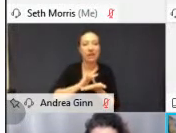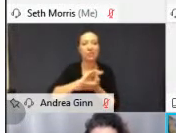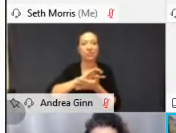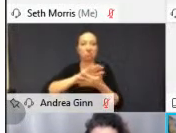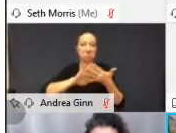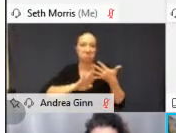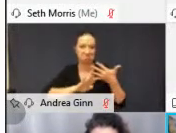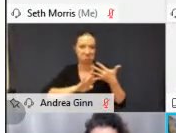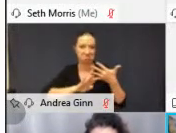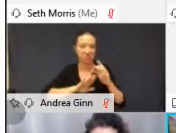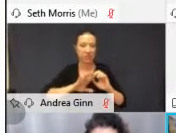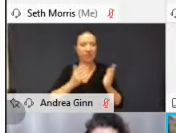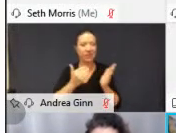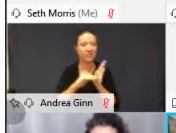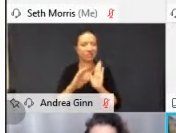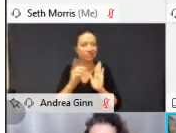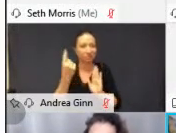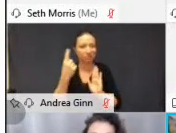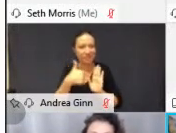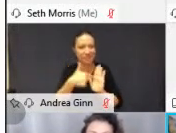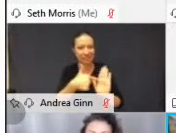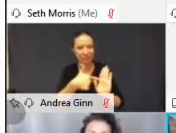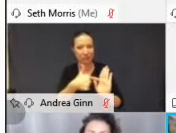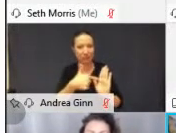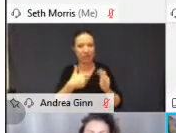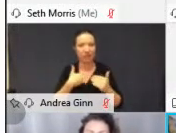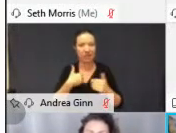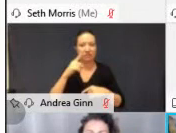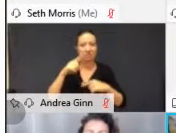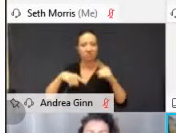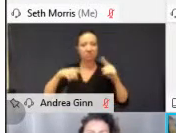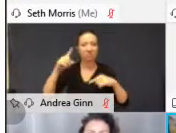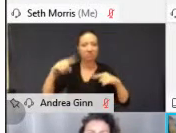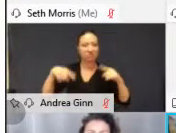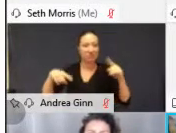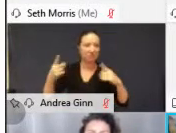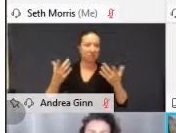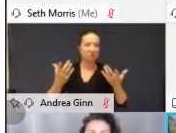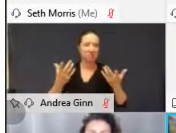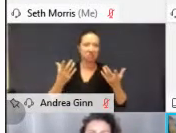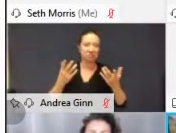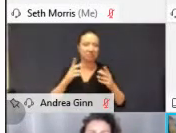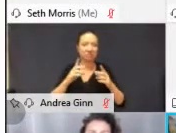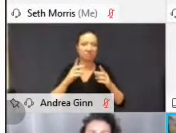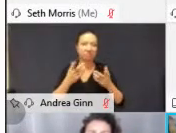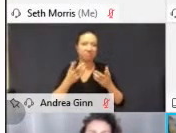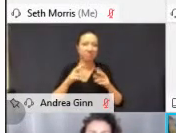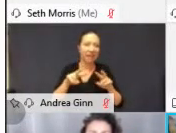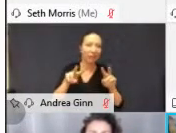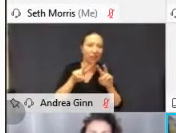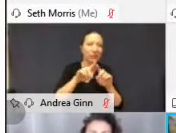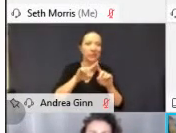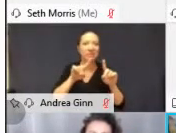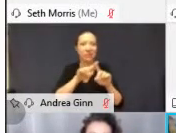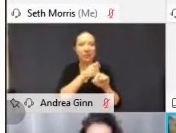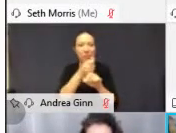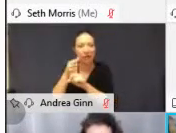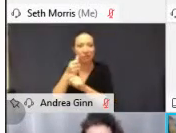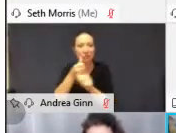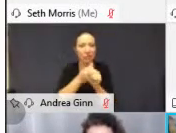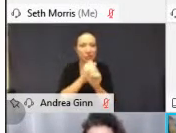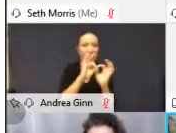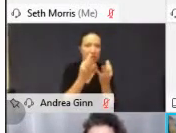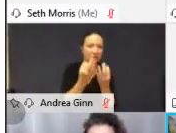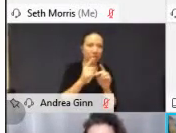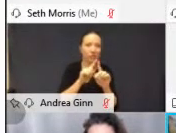just an example. There would be varying degrees of these values for families and individuals, but